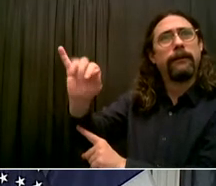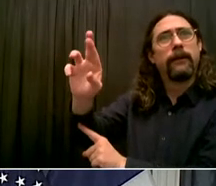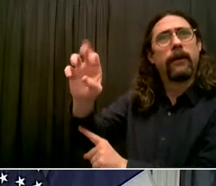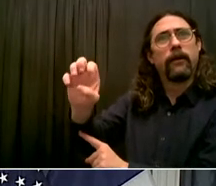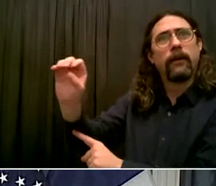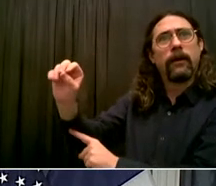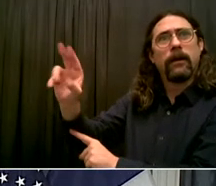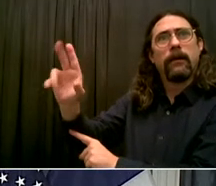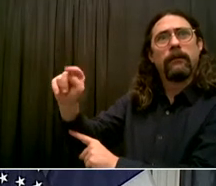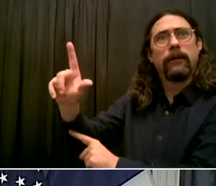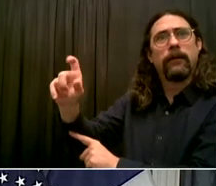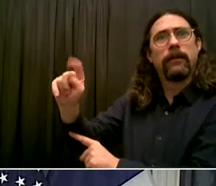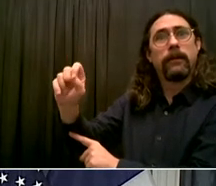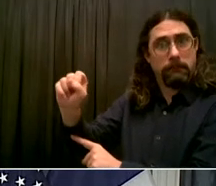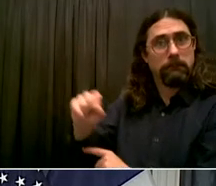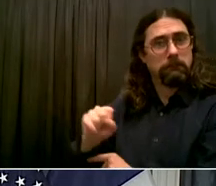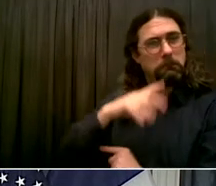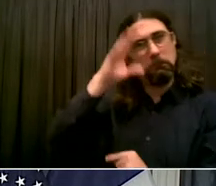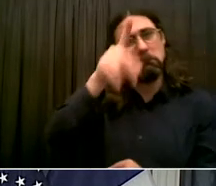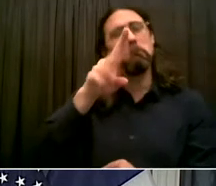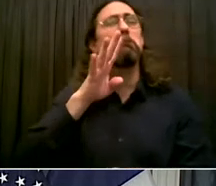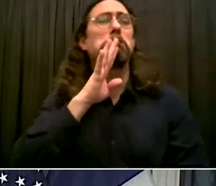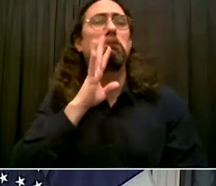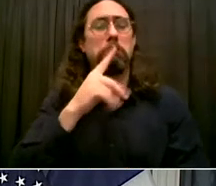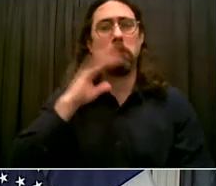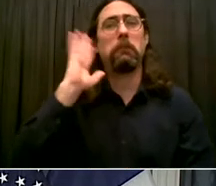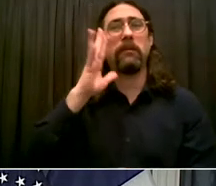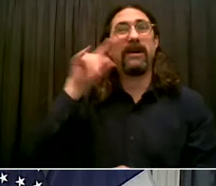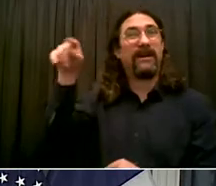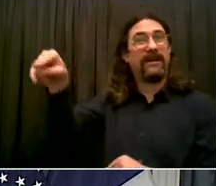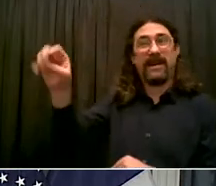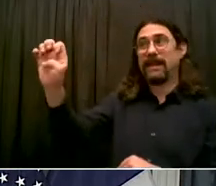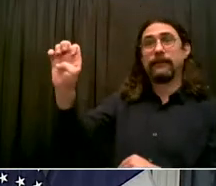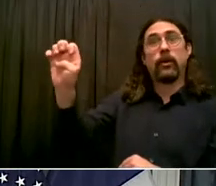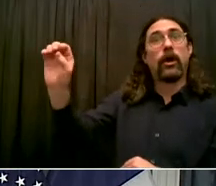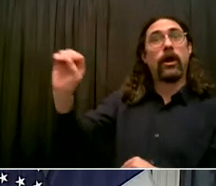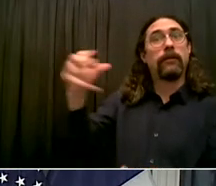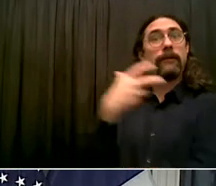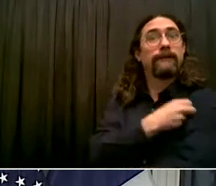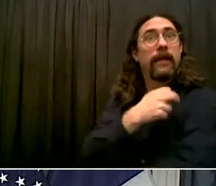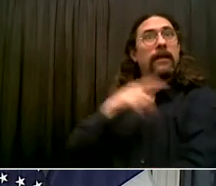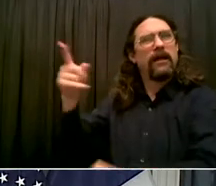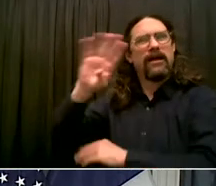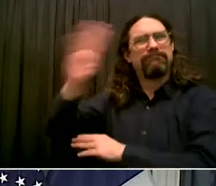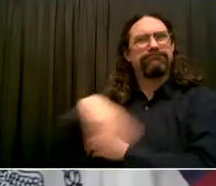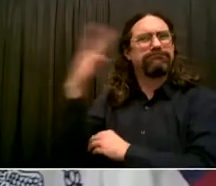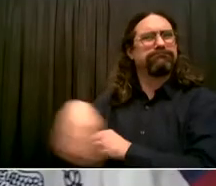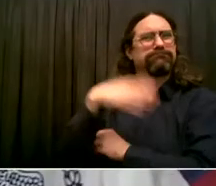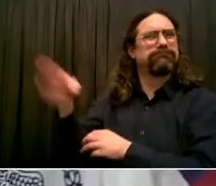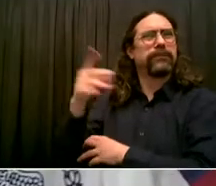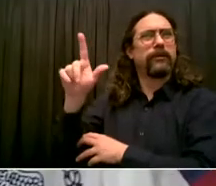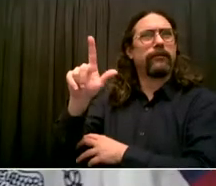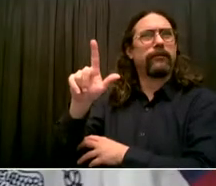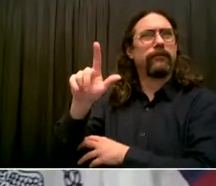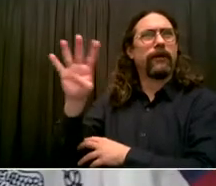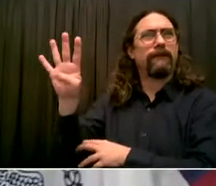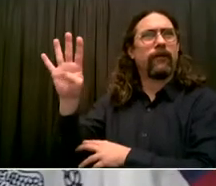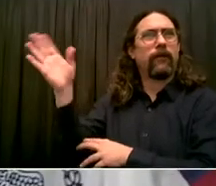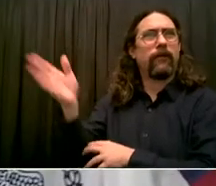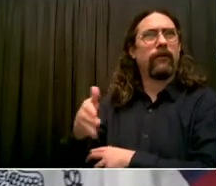maybe a 75 and older walk-up site as that supply increases? I'll turn